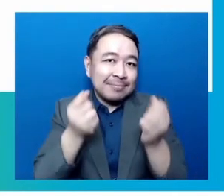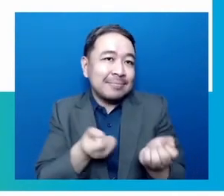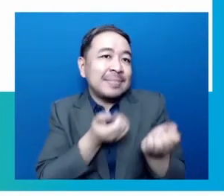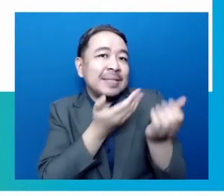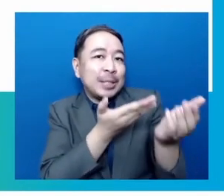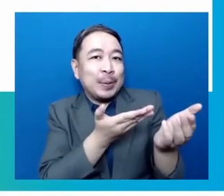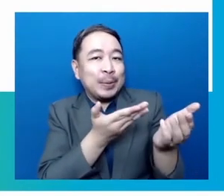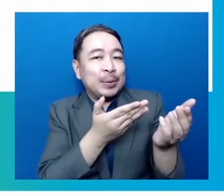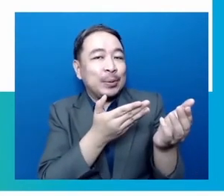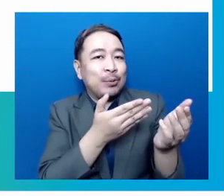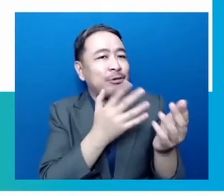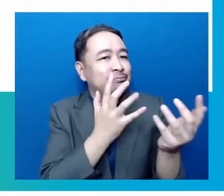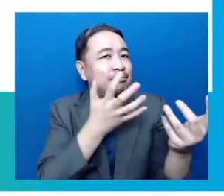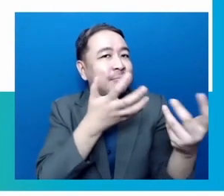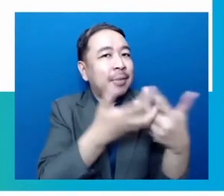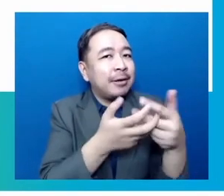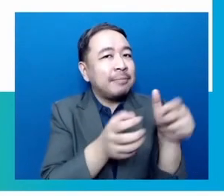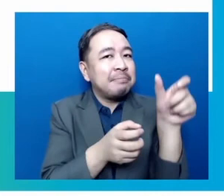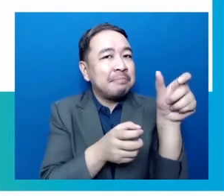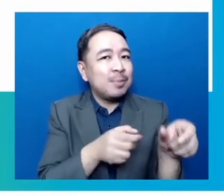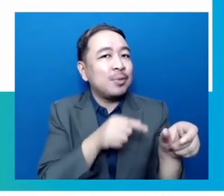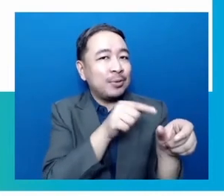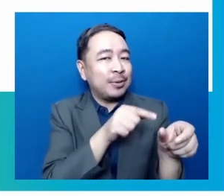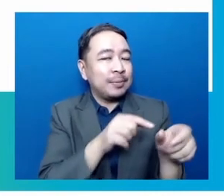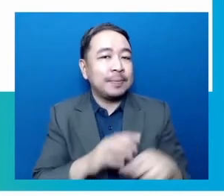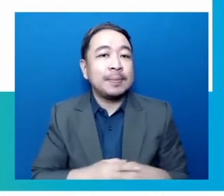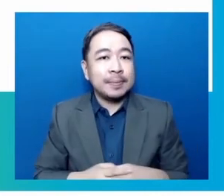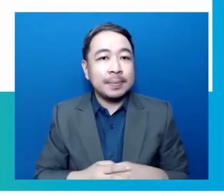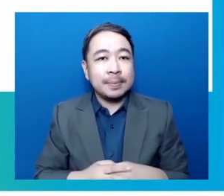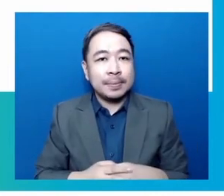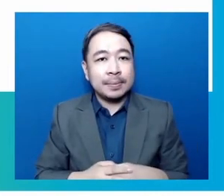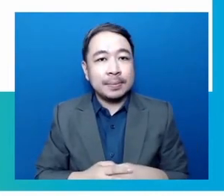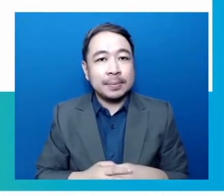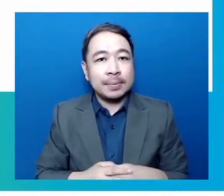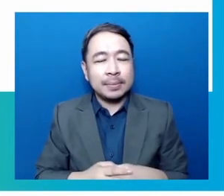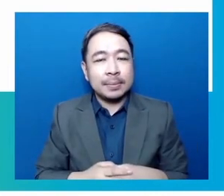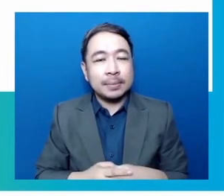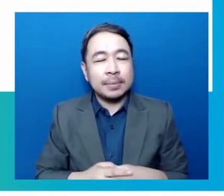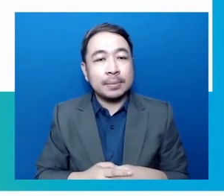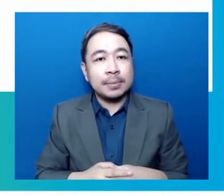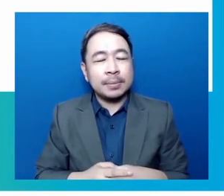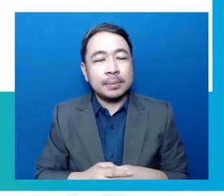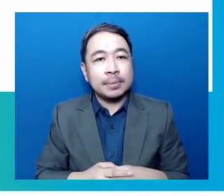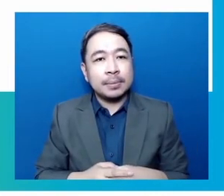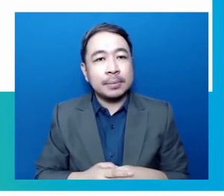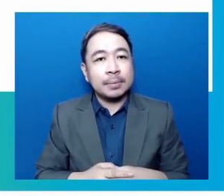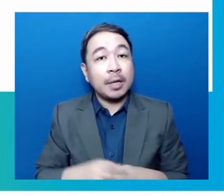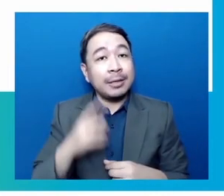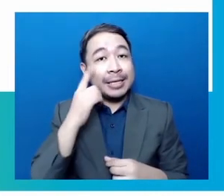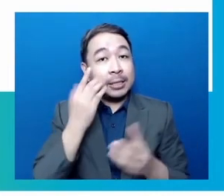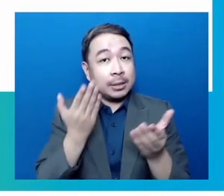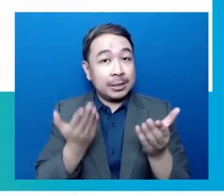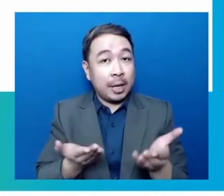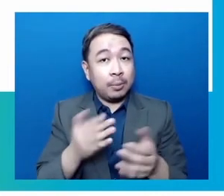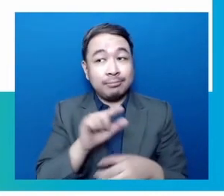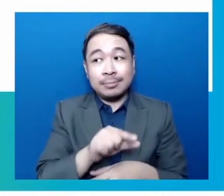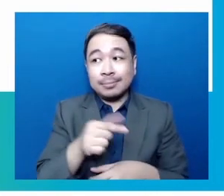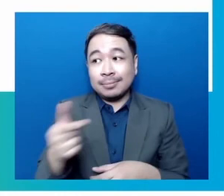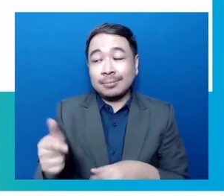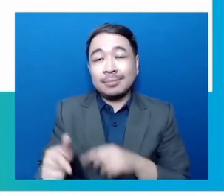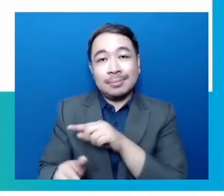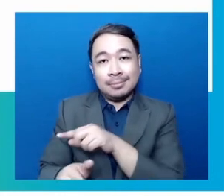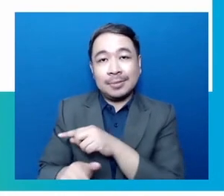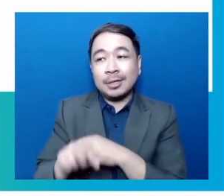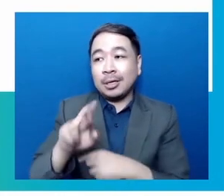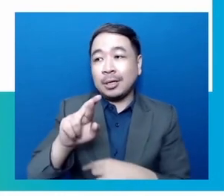people. I think I'd like to hand back to Roger Fisher for any